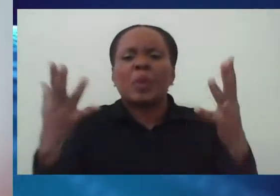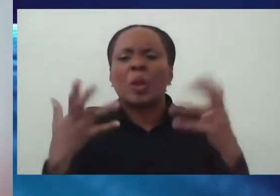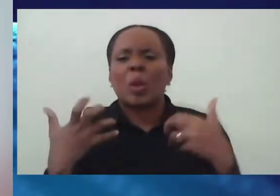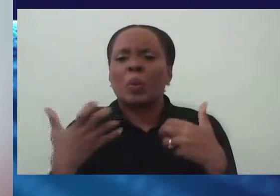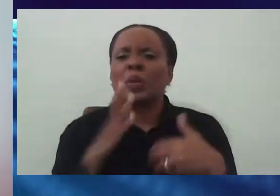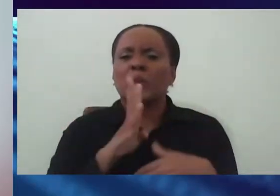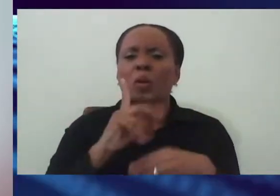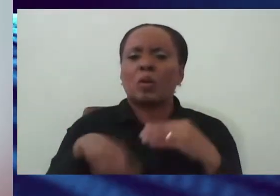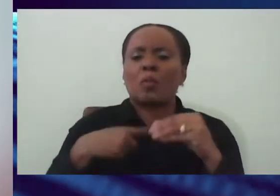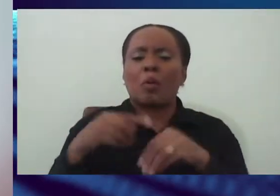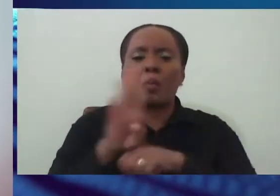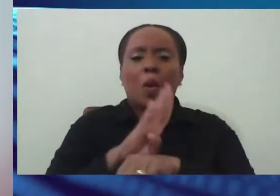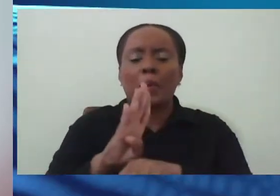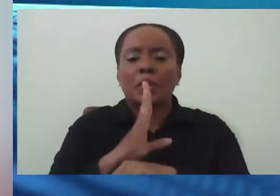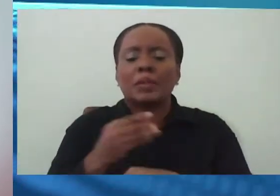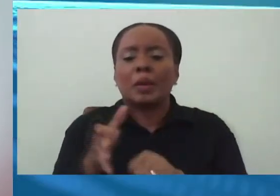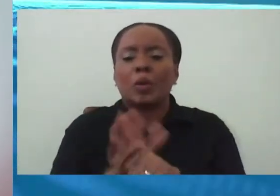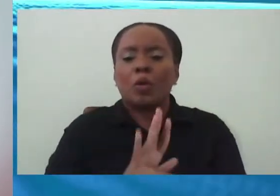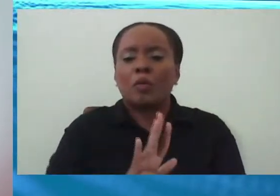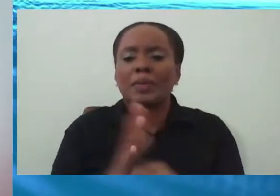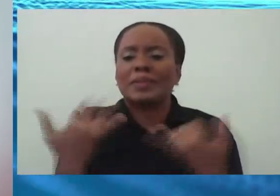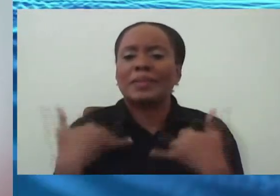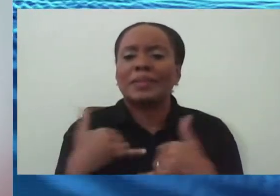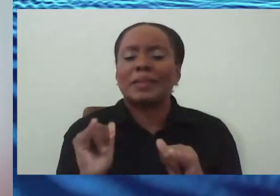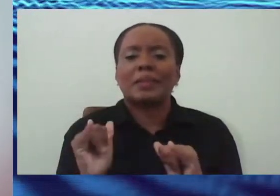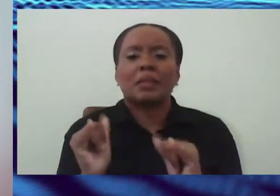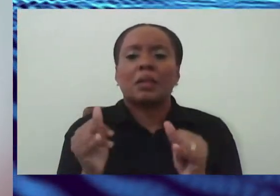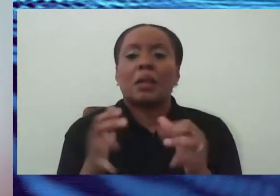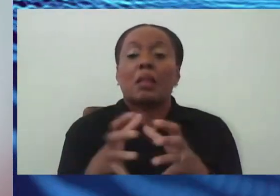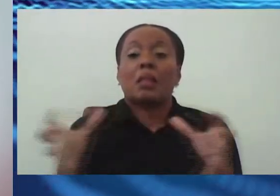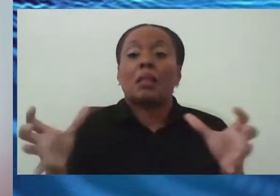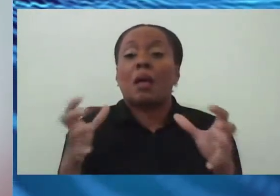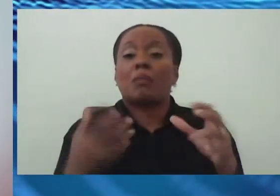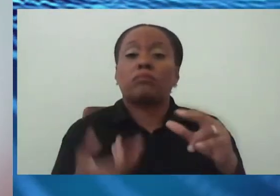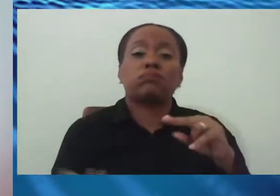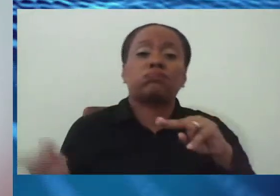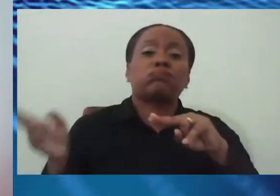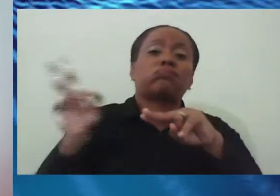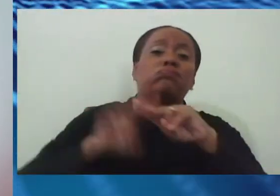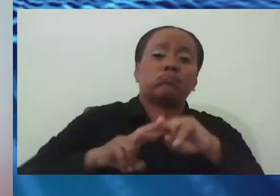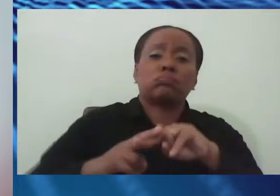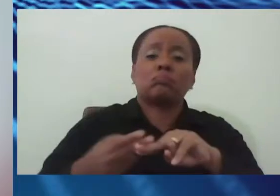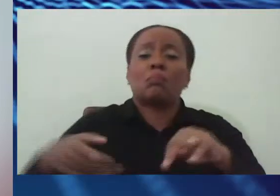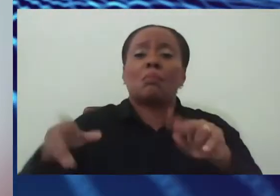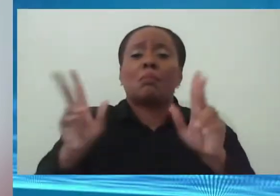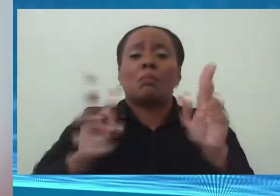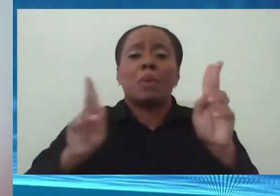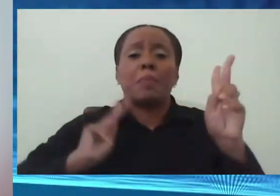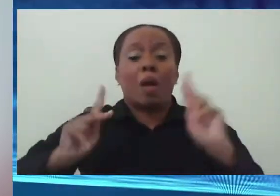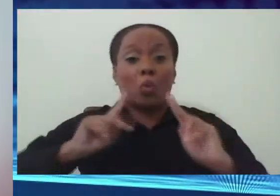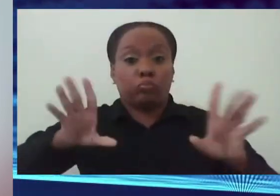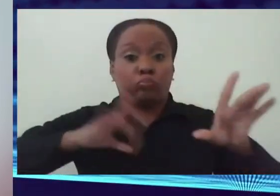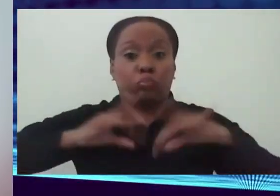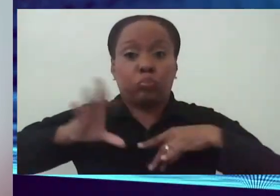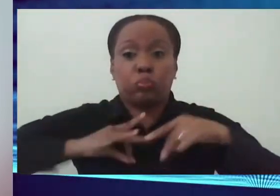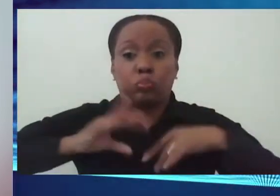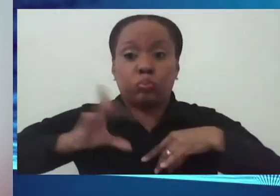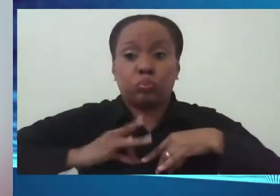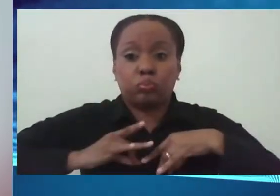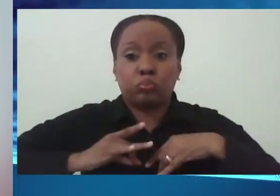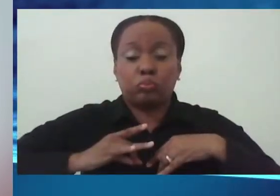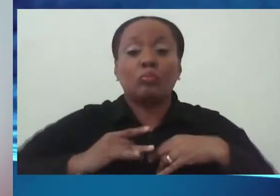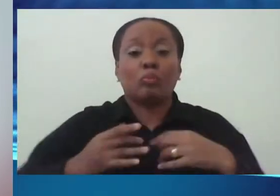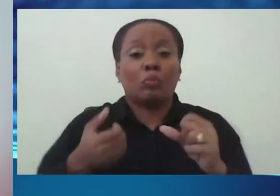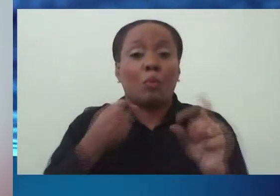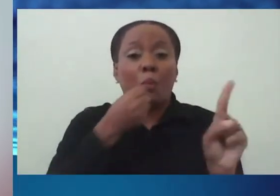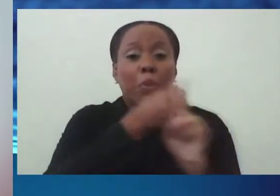we are still seeing a very high level of transmission, and that level is